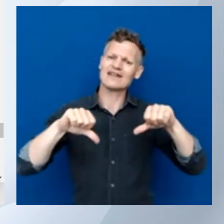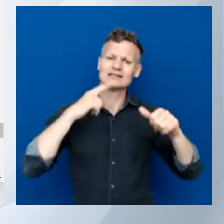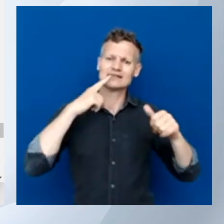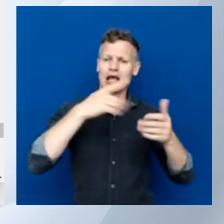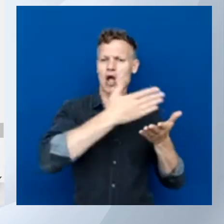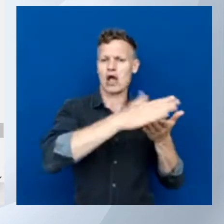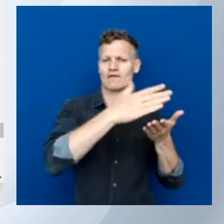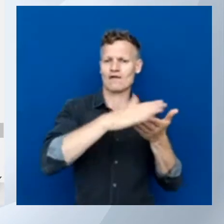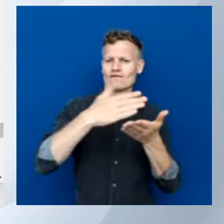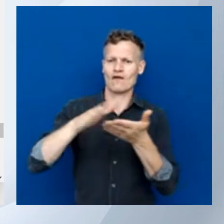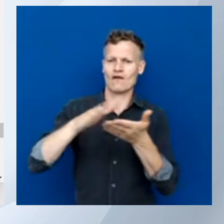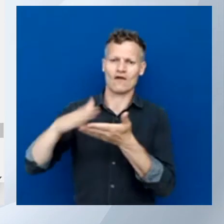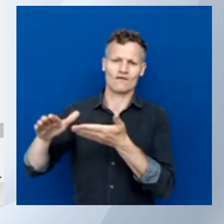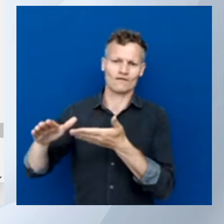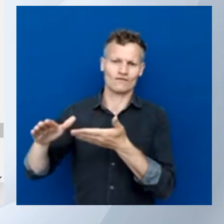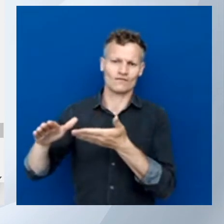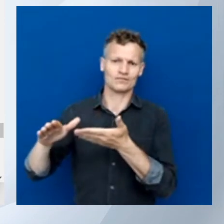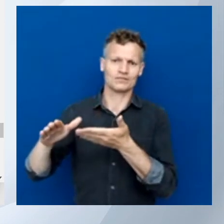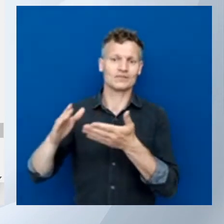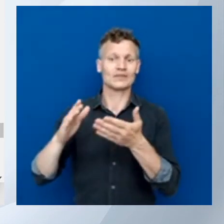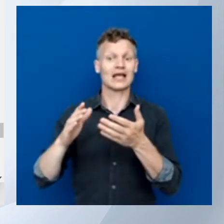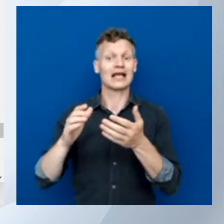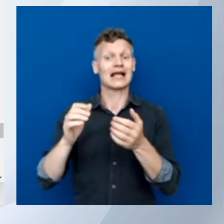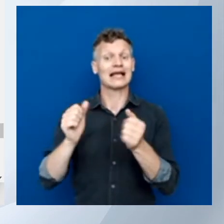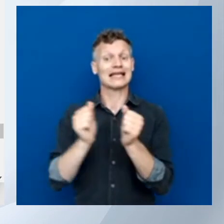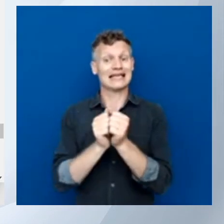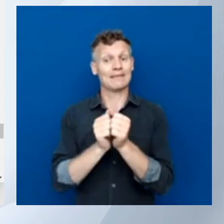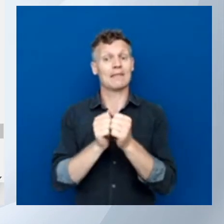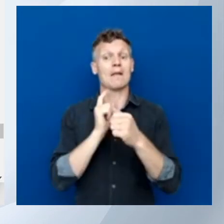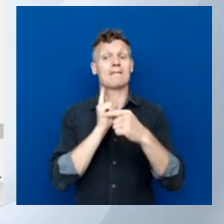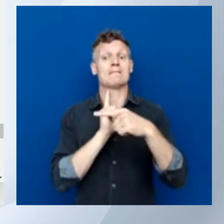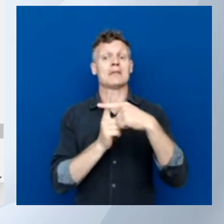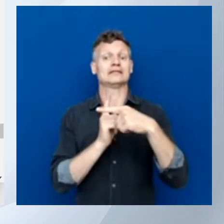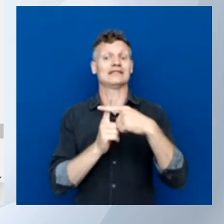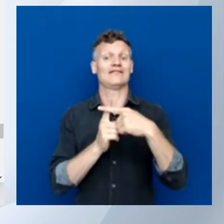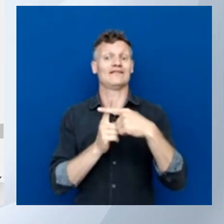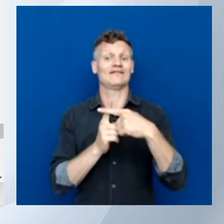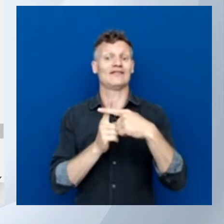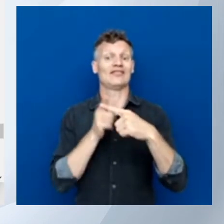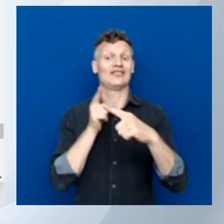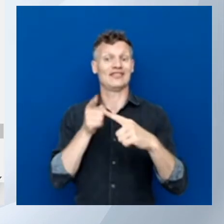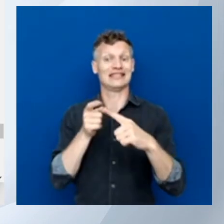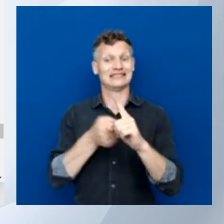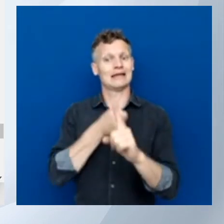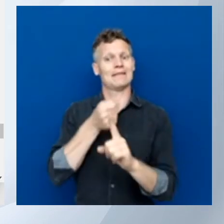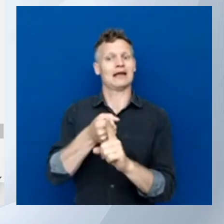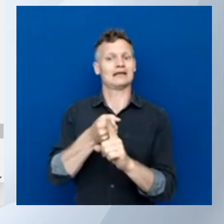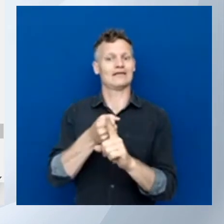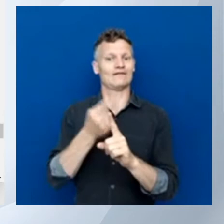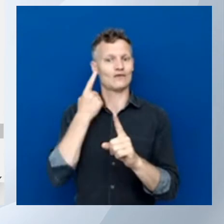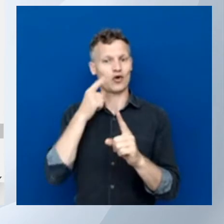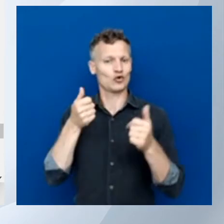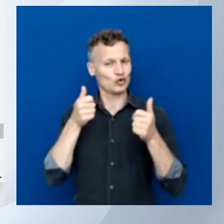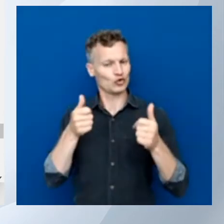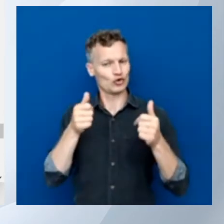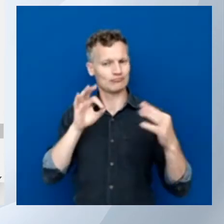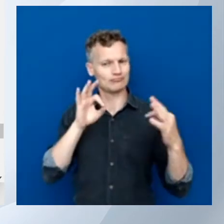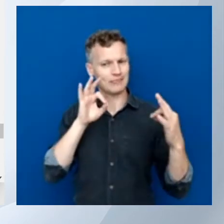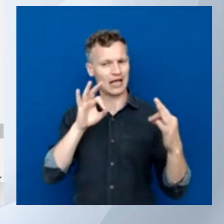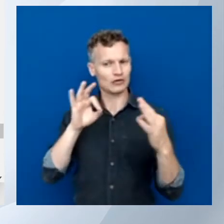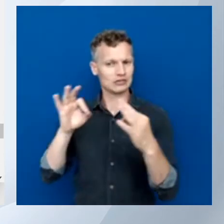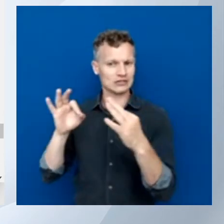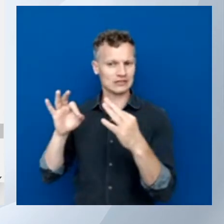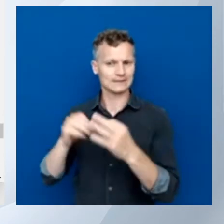features. So it kept only the positive ones that has effect actually to get a good accuracy. And